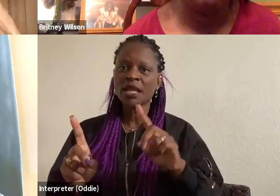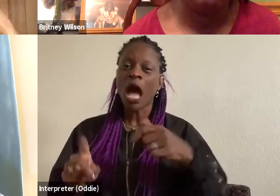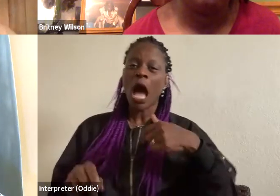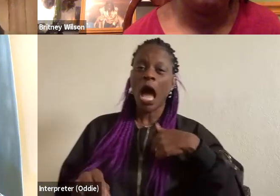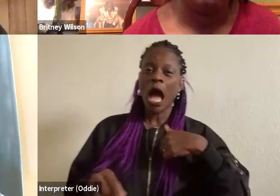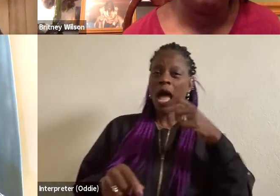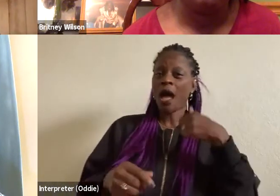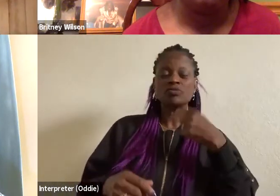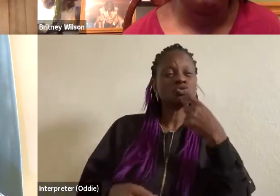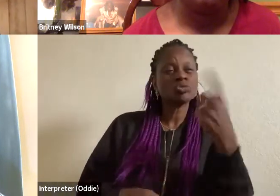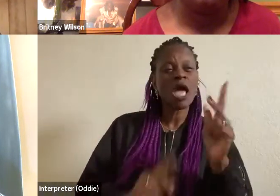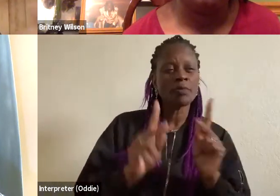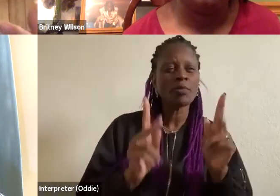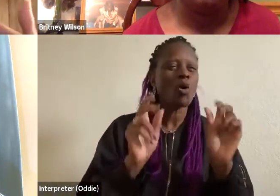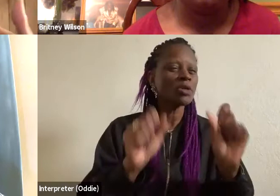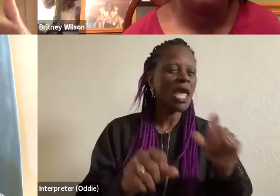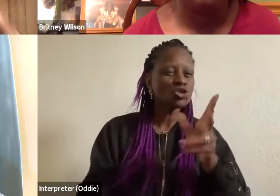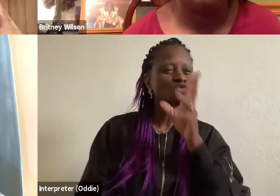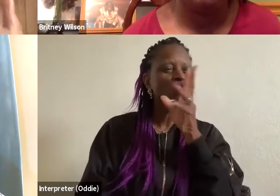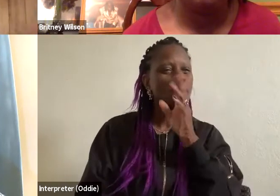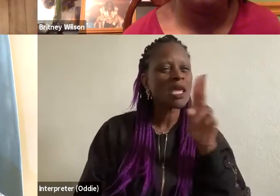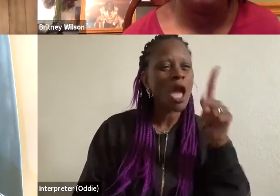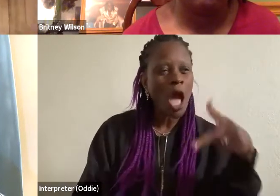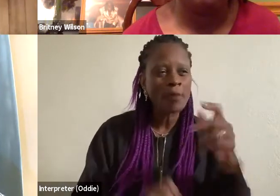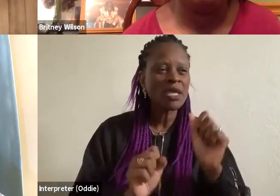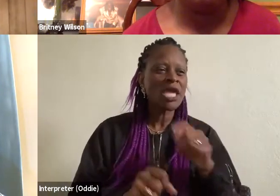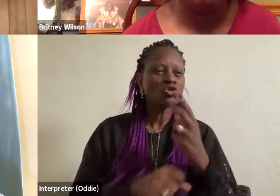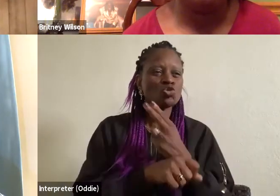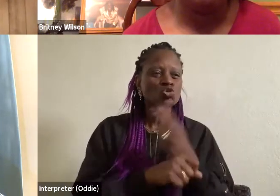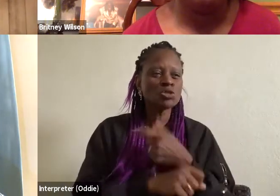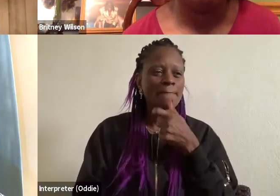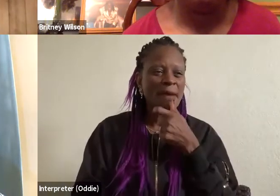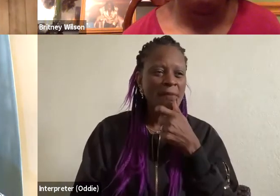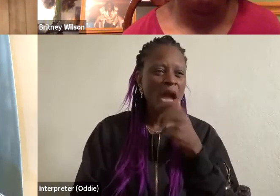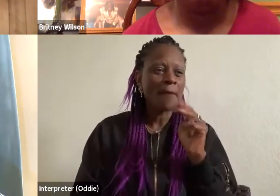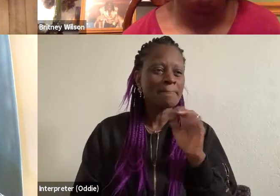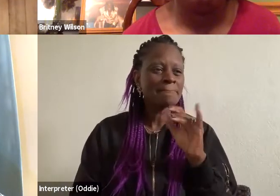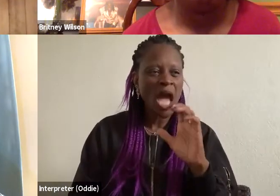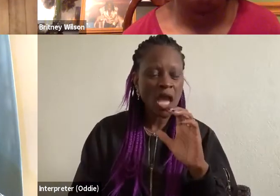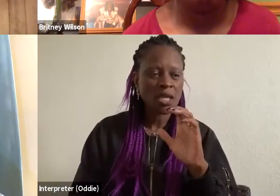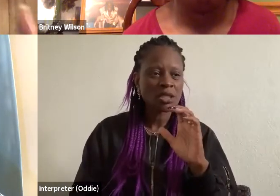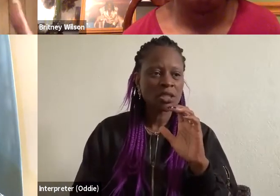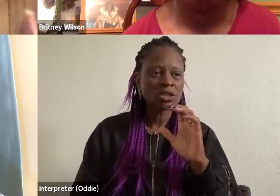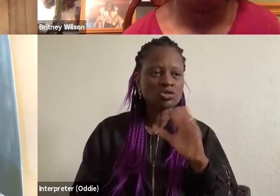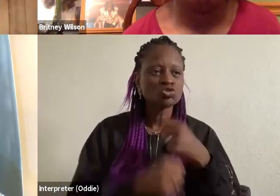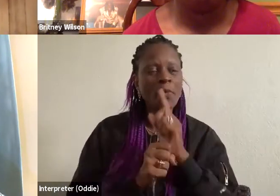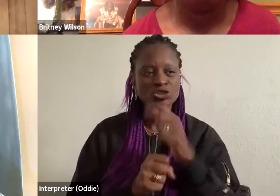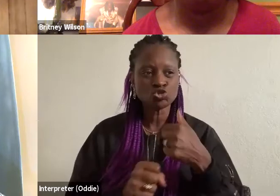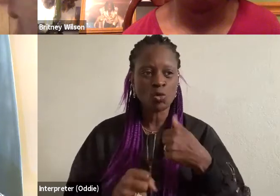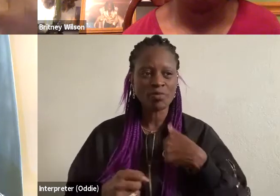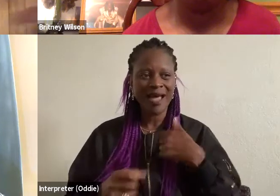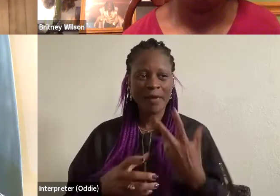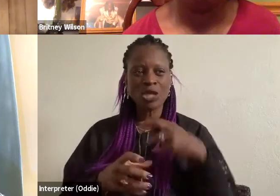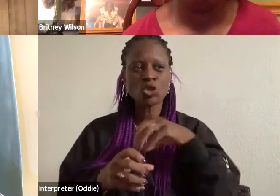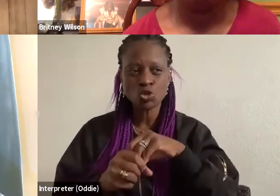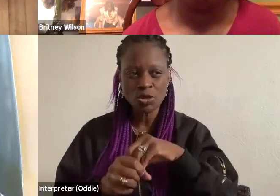can you speak up? Can you use a mic? And having to advocate for myself in that way to be included in certain spaces, or having to make sure that people